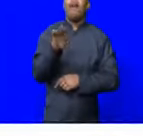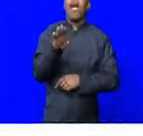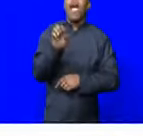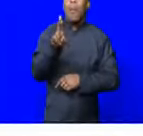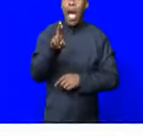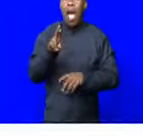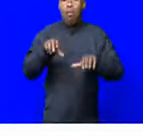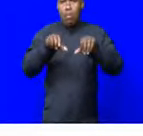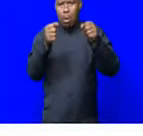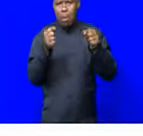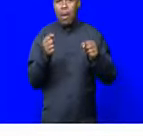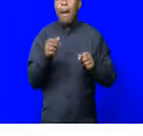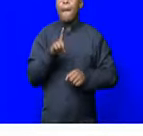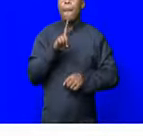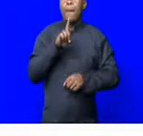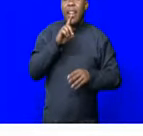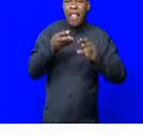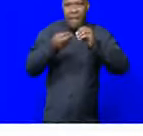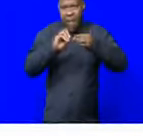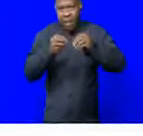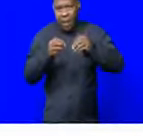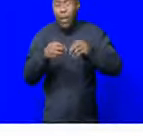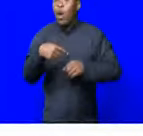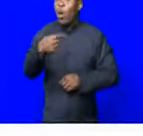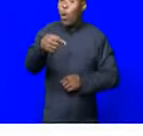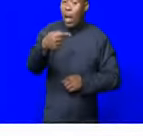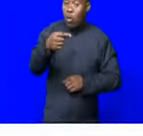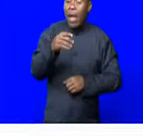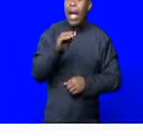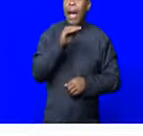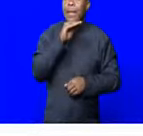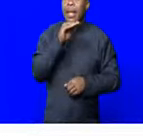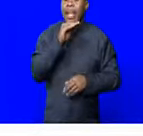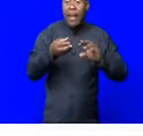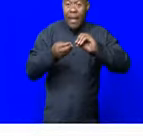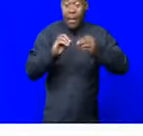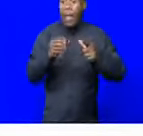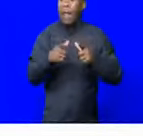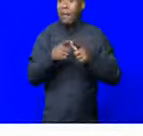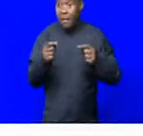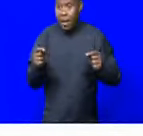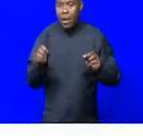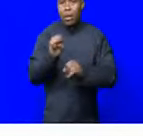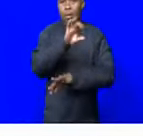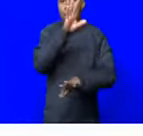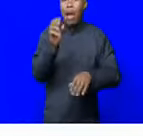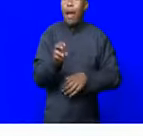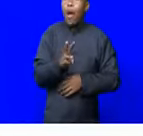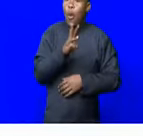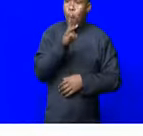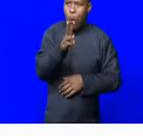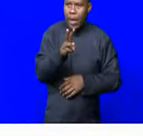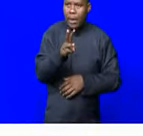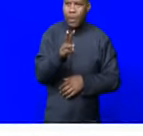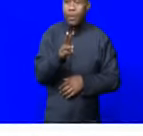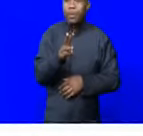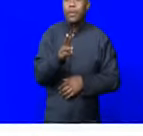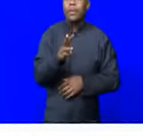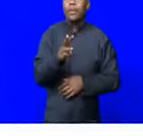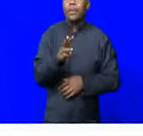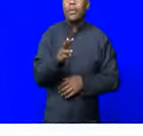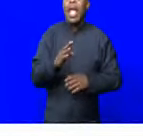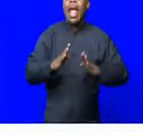broken. However, technicians are on site attending to the issue and the nation will be notified once the line is fixed and